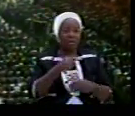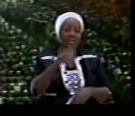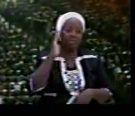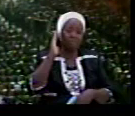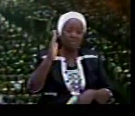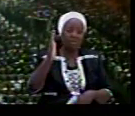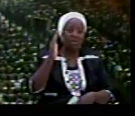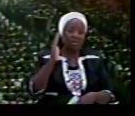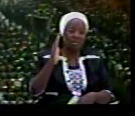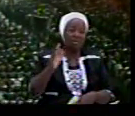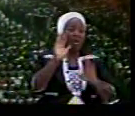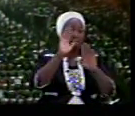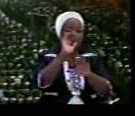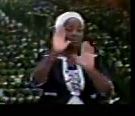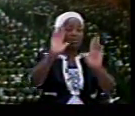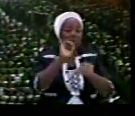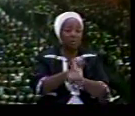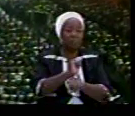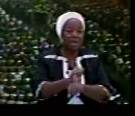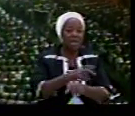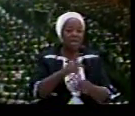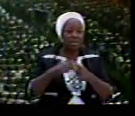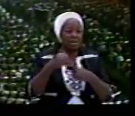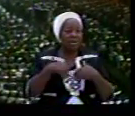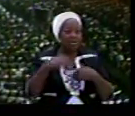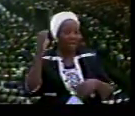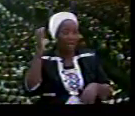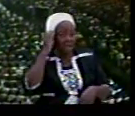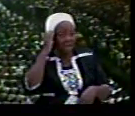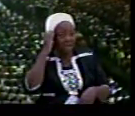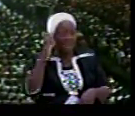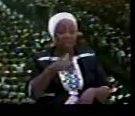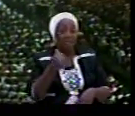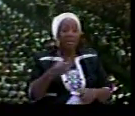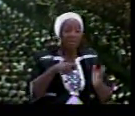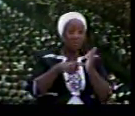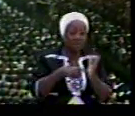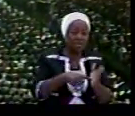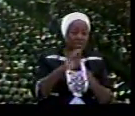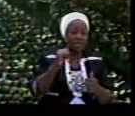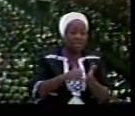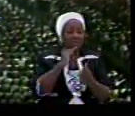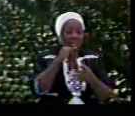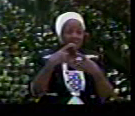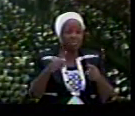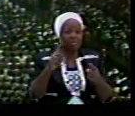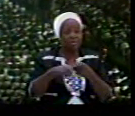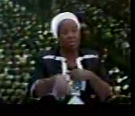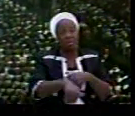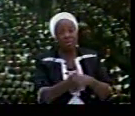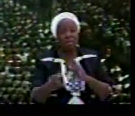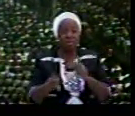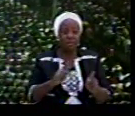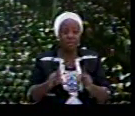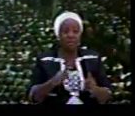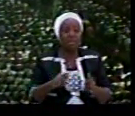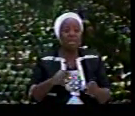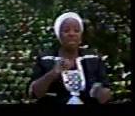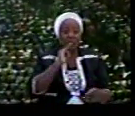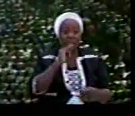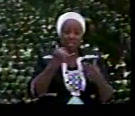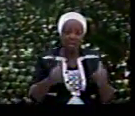heard about the manifestation. It's happened to other people. It's now to